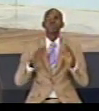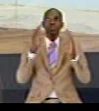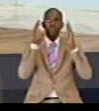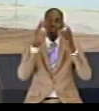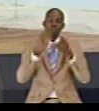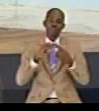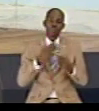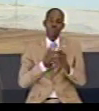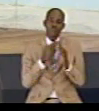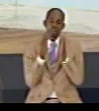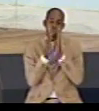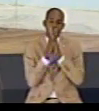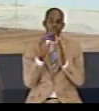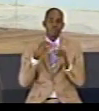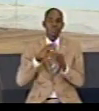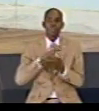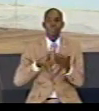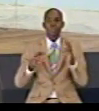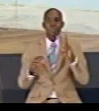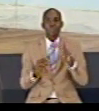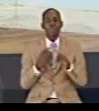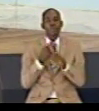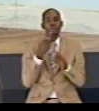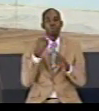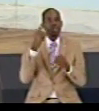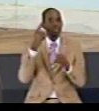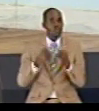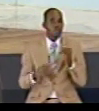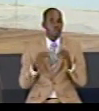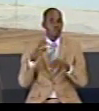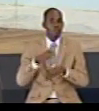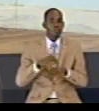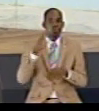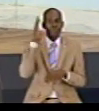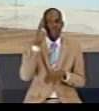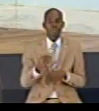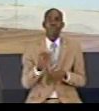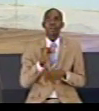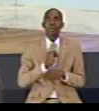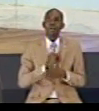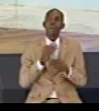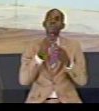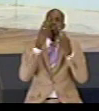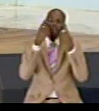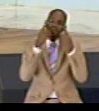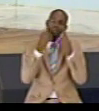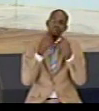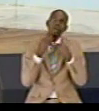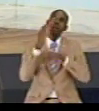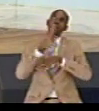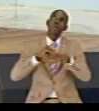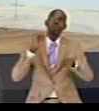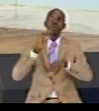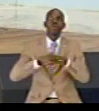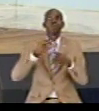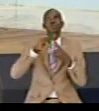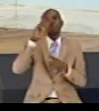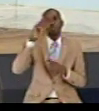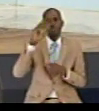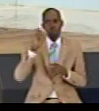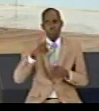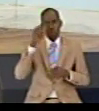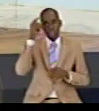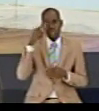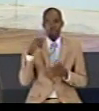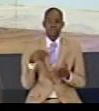it says, from the end of the earth will I cry unto thee. Understanding that this is a king, understanding